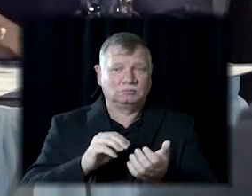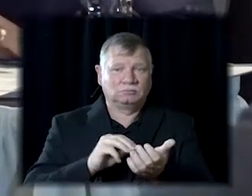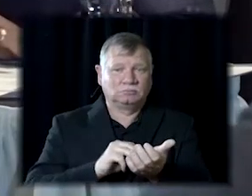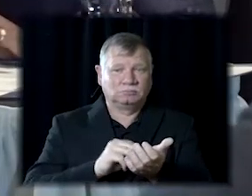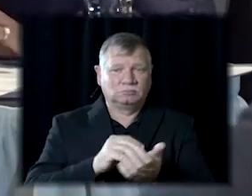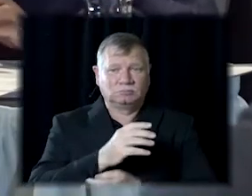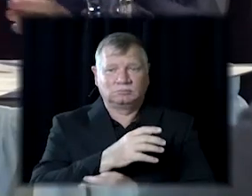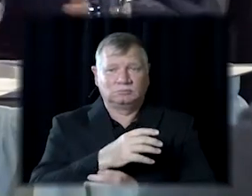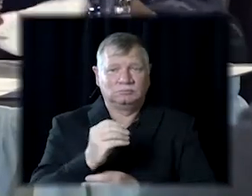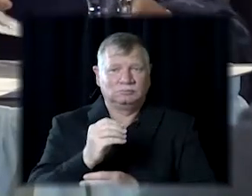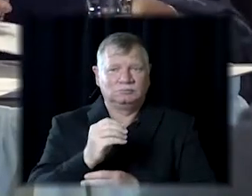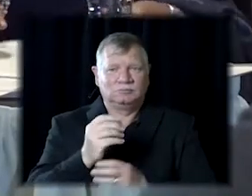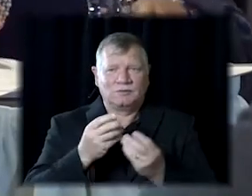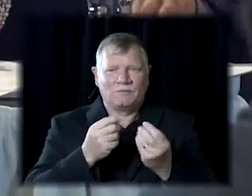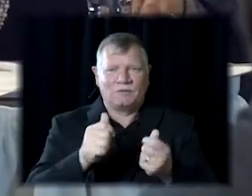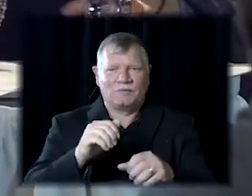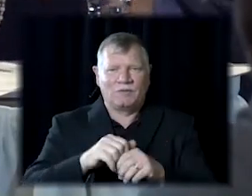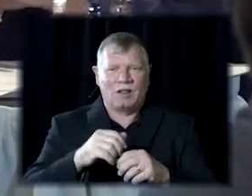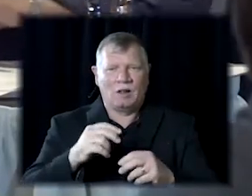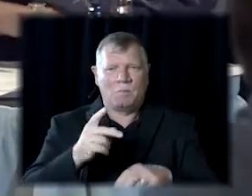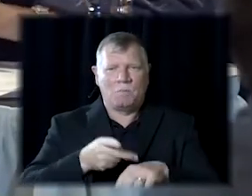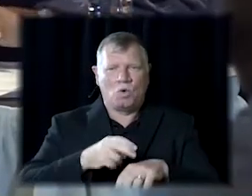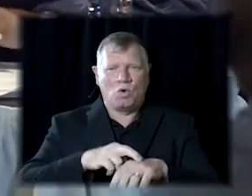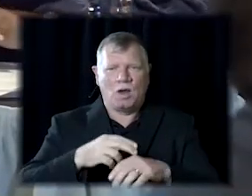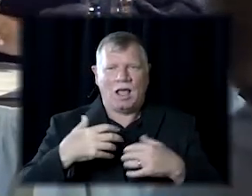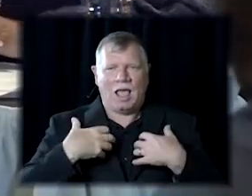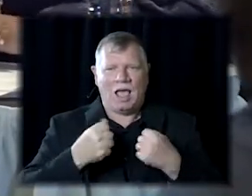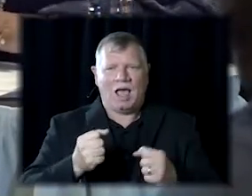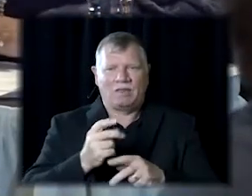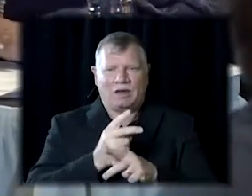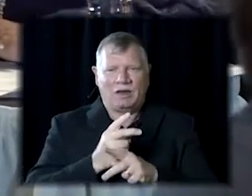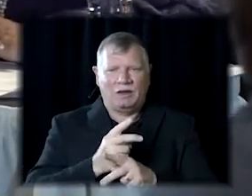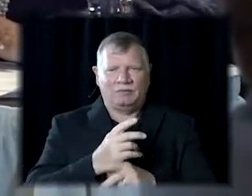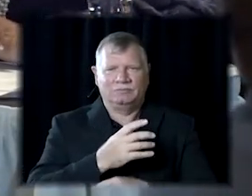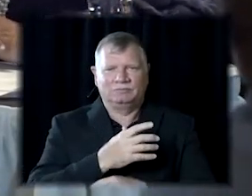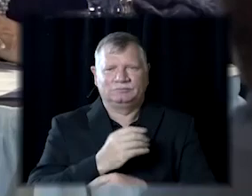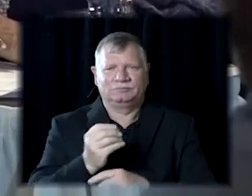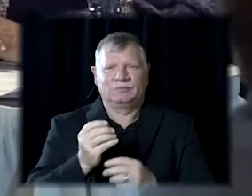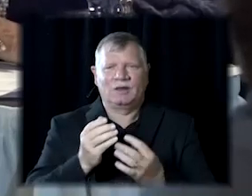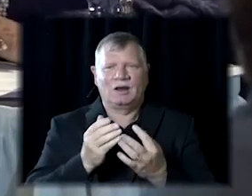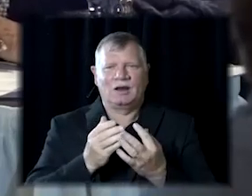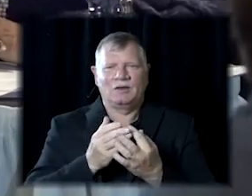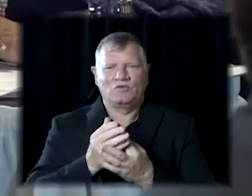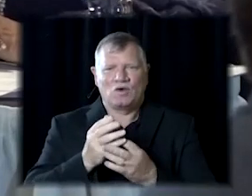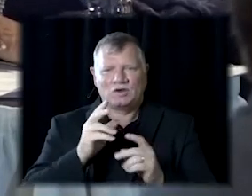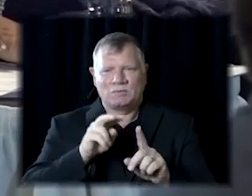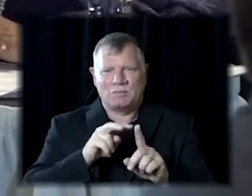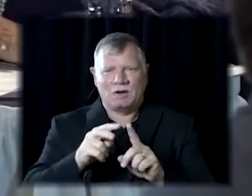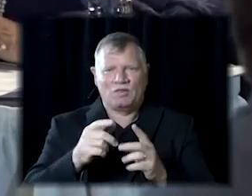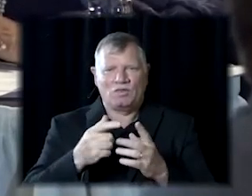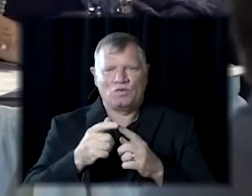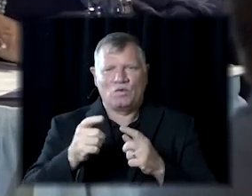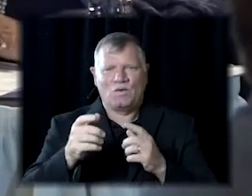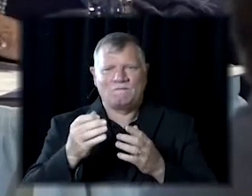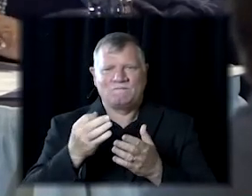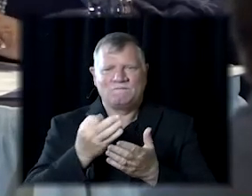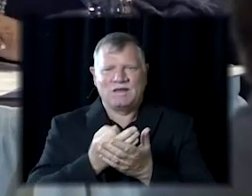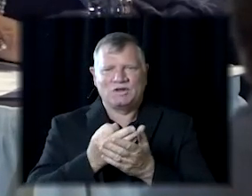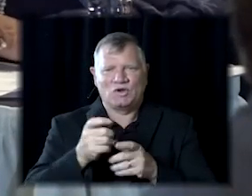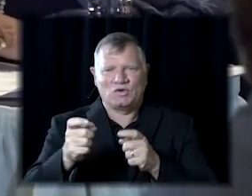the efficacy of the Puerto Rican health care sector. And to enhance transparency through a focus on fiscal controls and